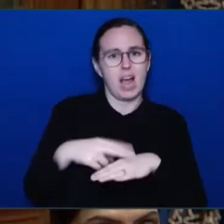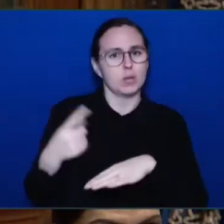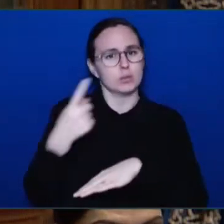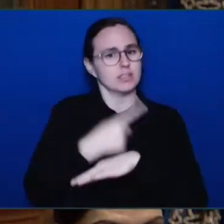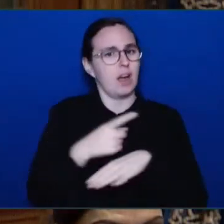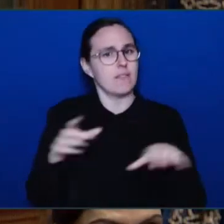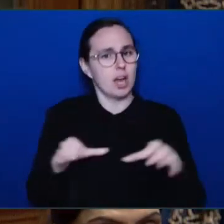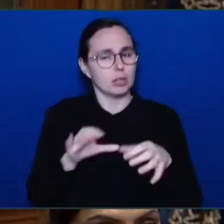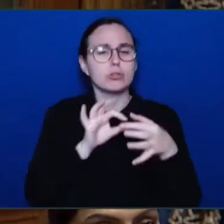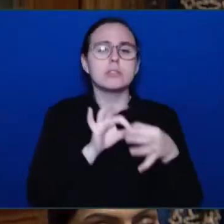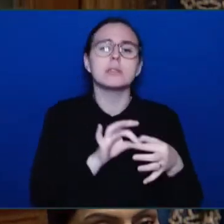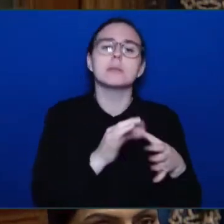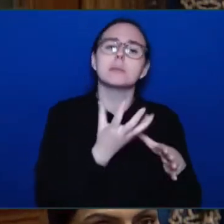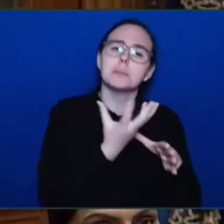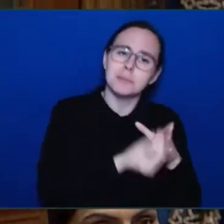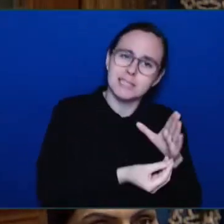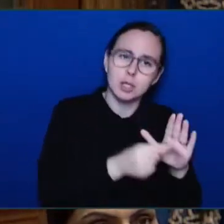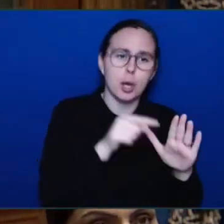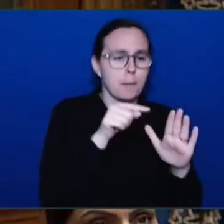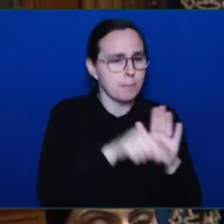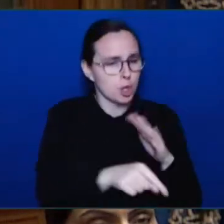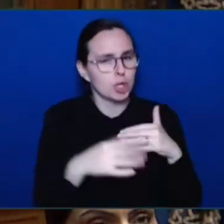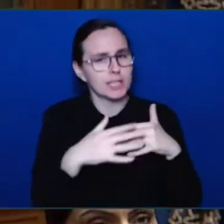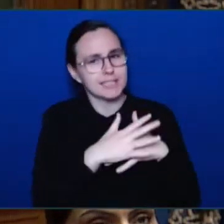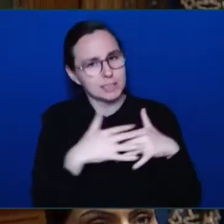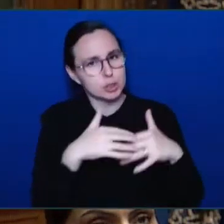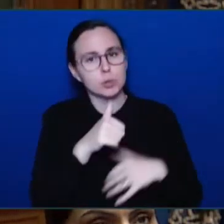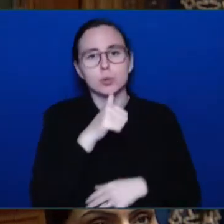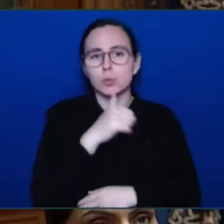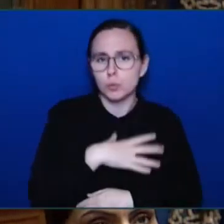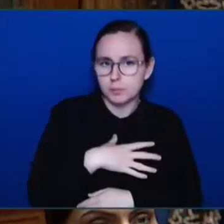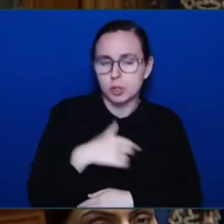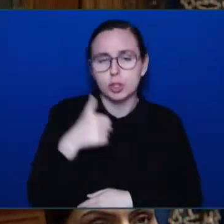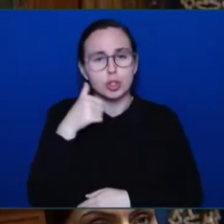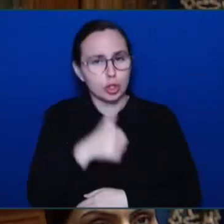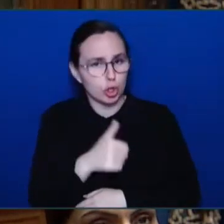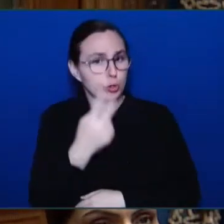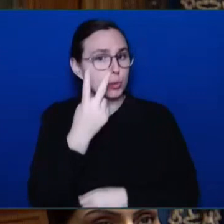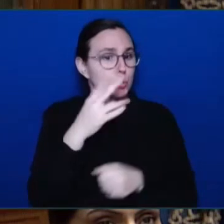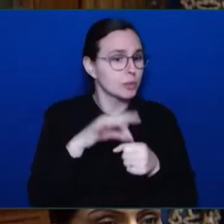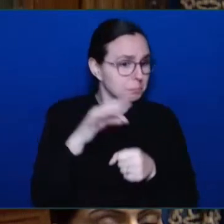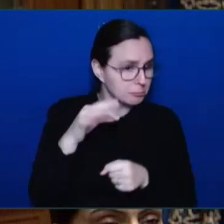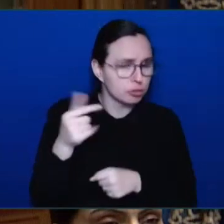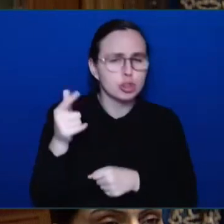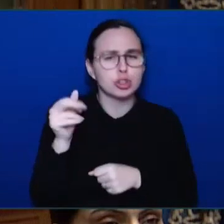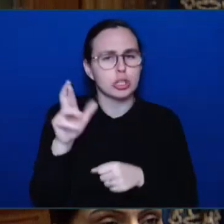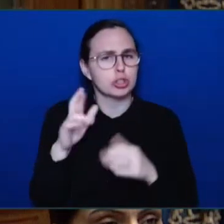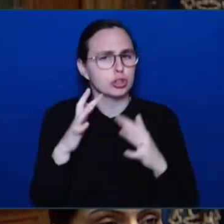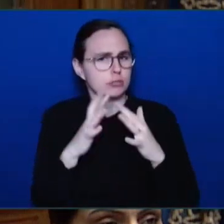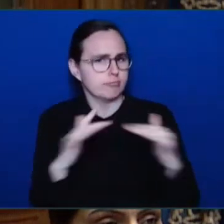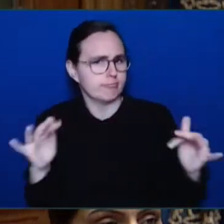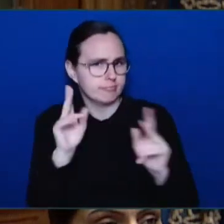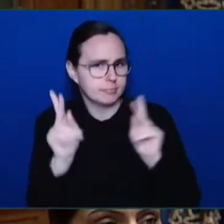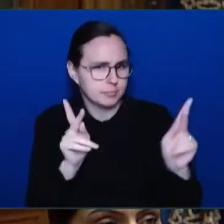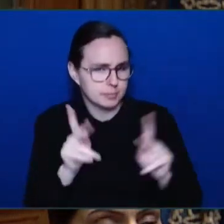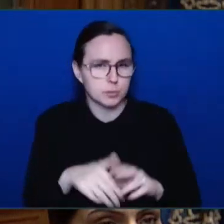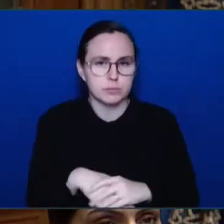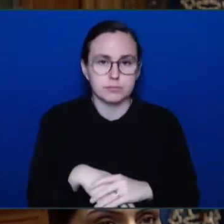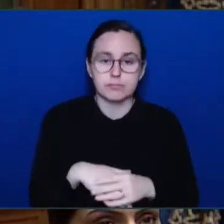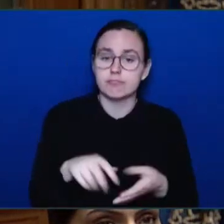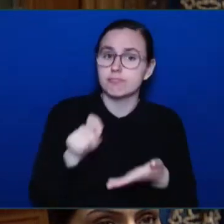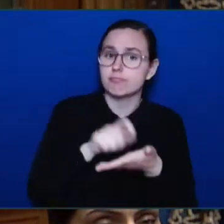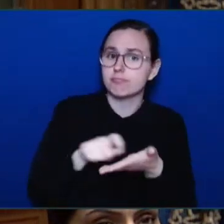Gender Diverse People. These words have been written by Gud Takin Jaad, Rose Williams, who's a member of